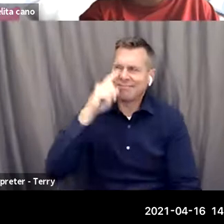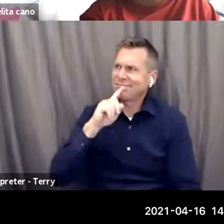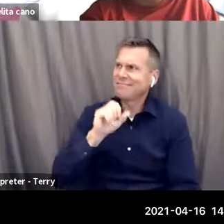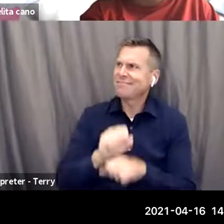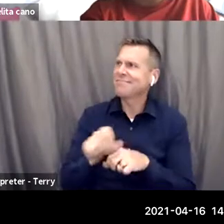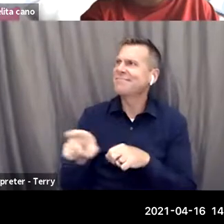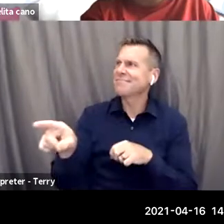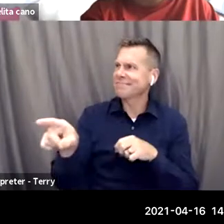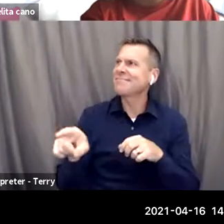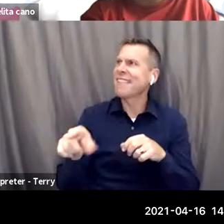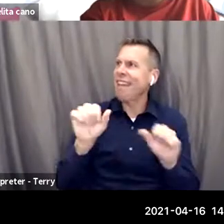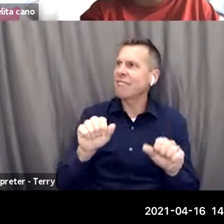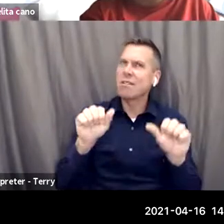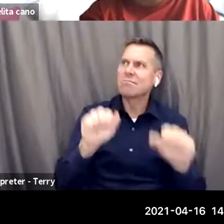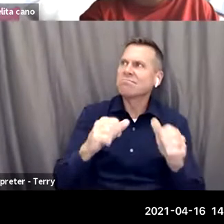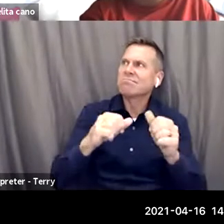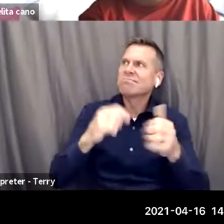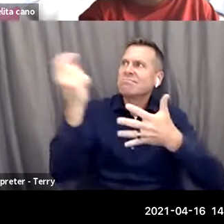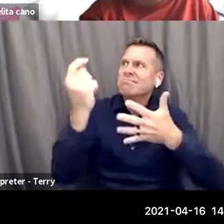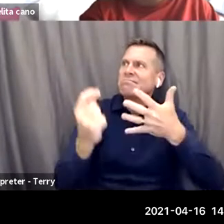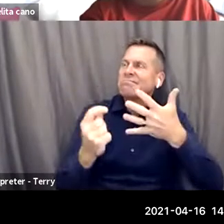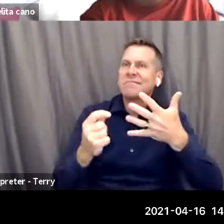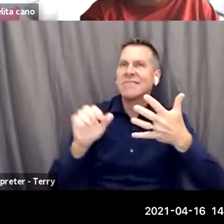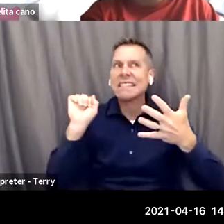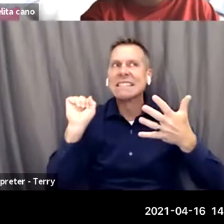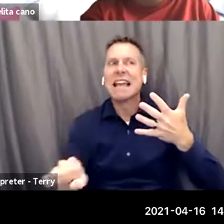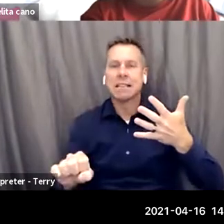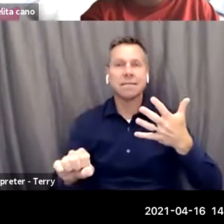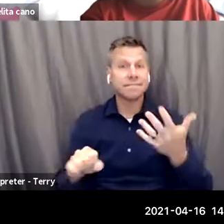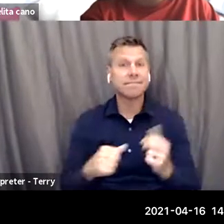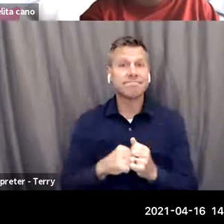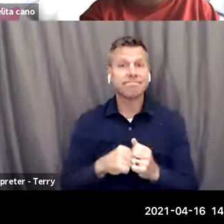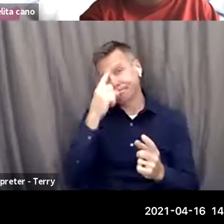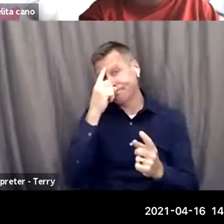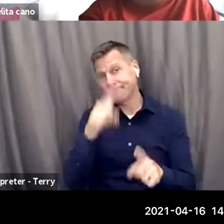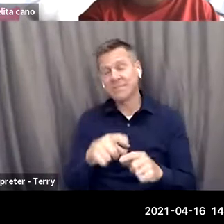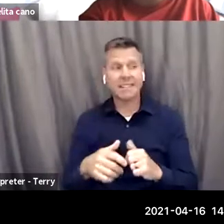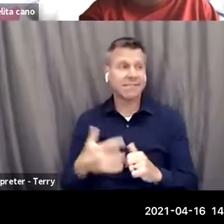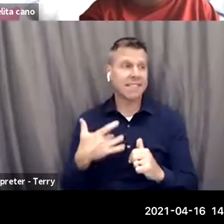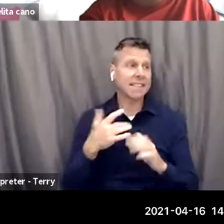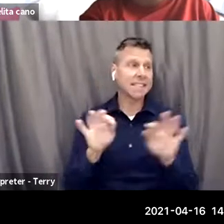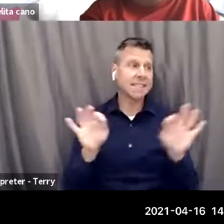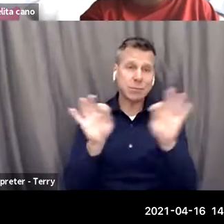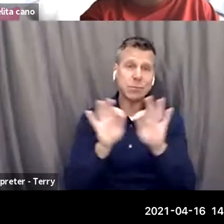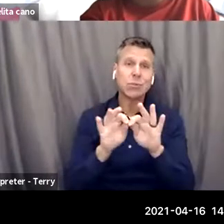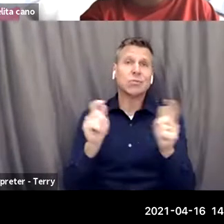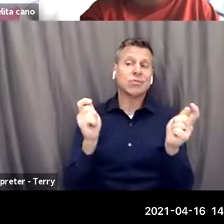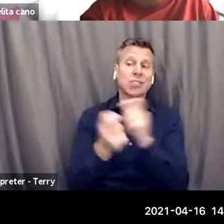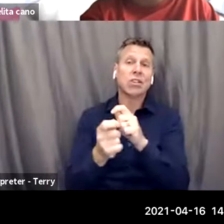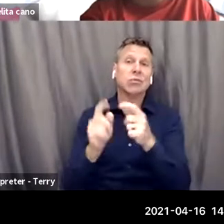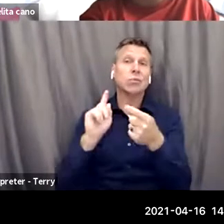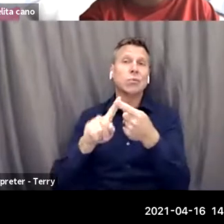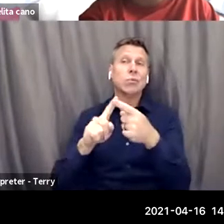So yeah, thank you. I agree that it's important to change it to a positive perspective. It can